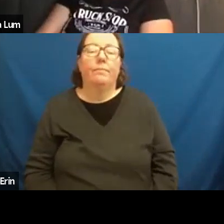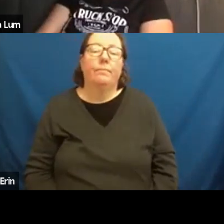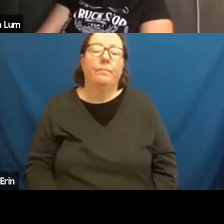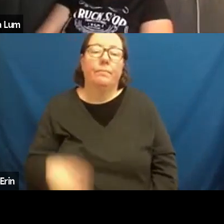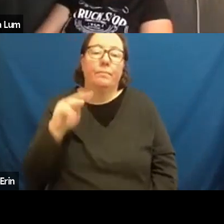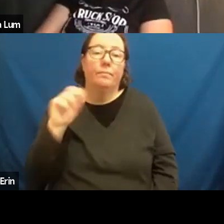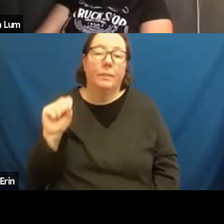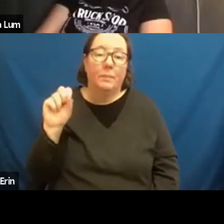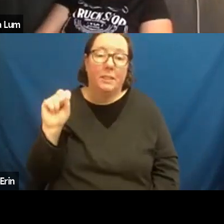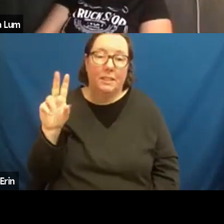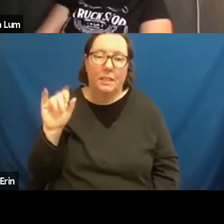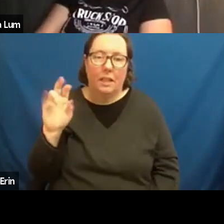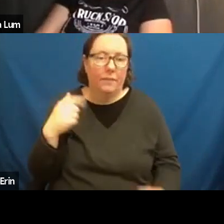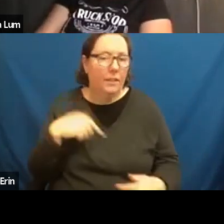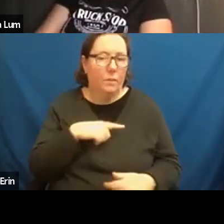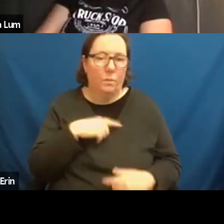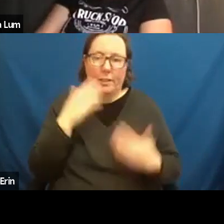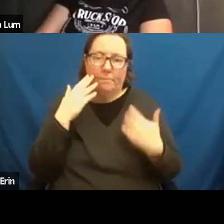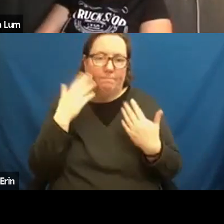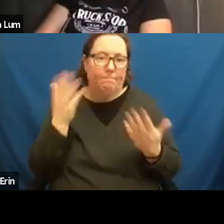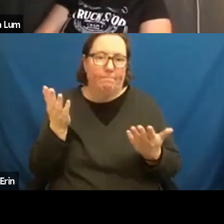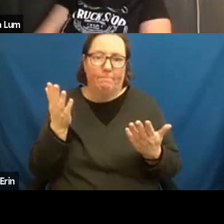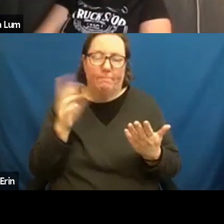So we do not have